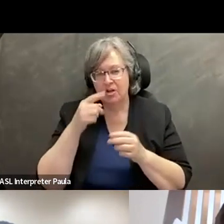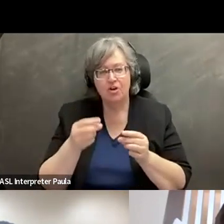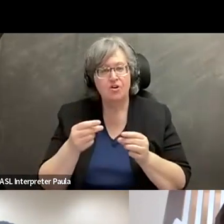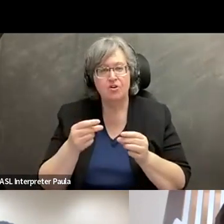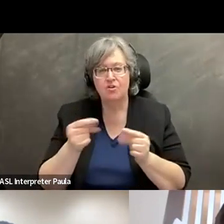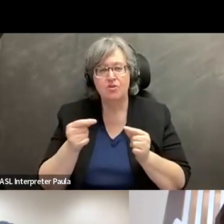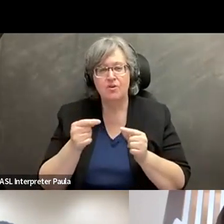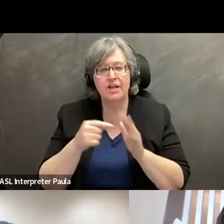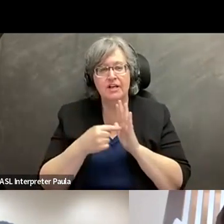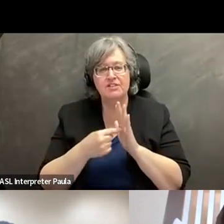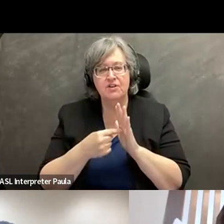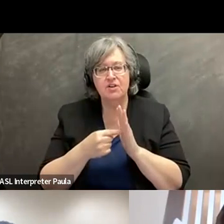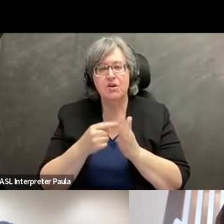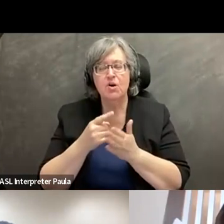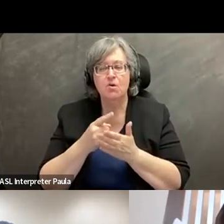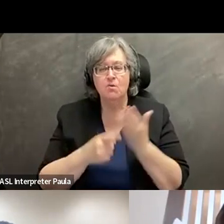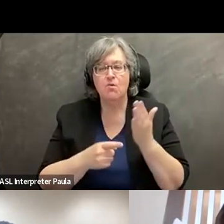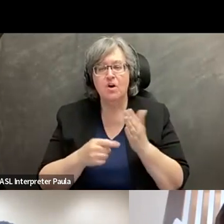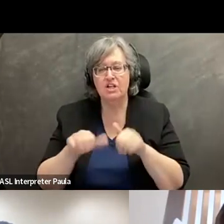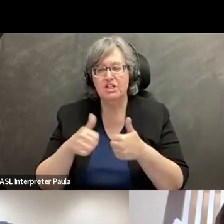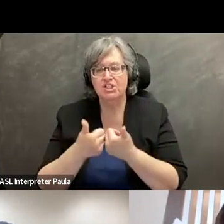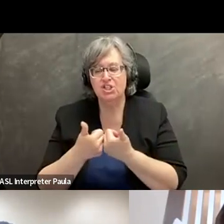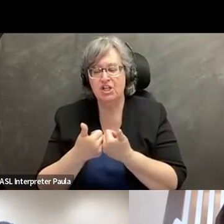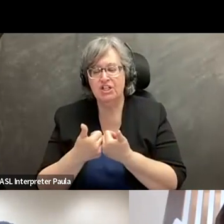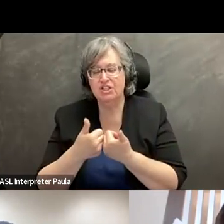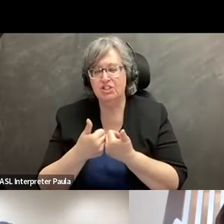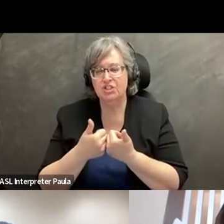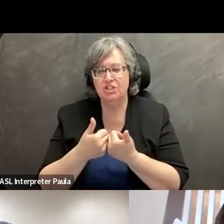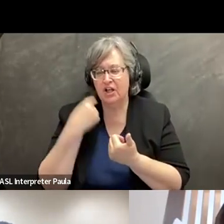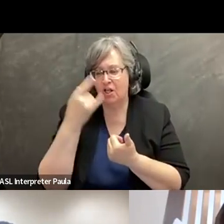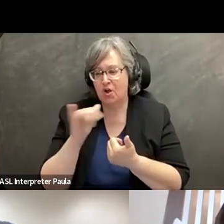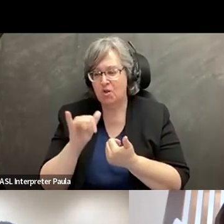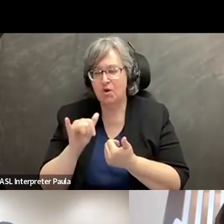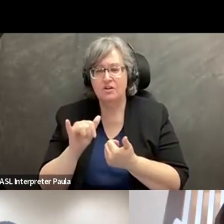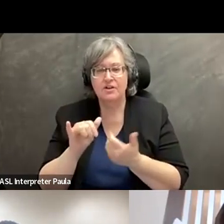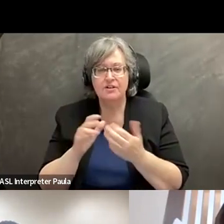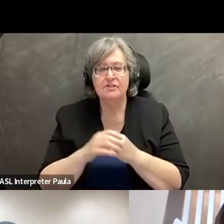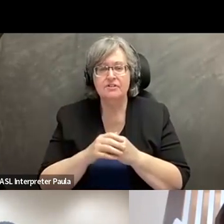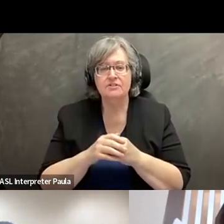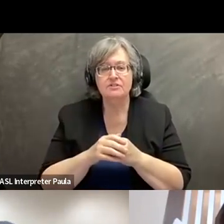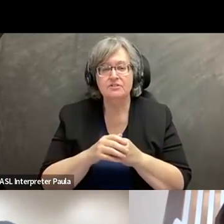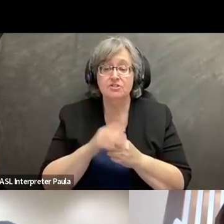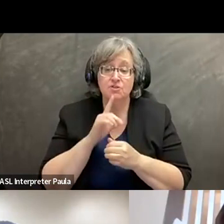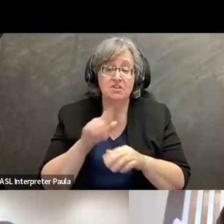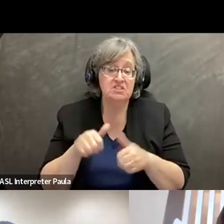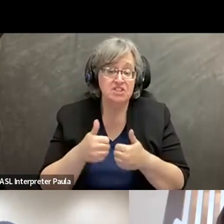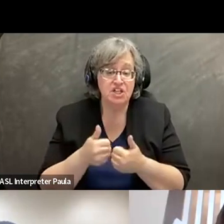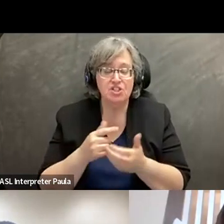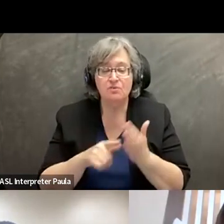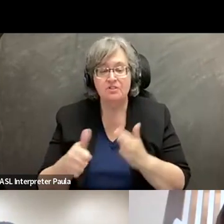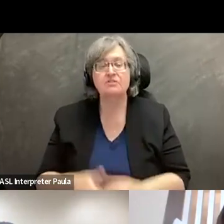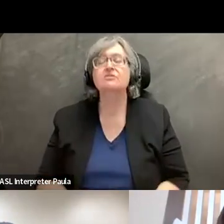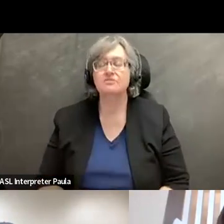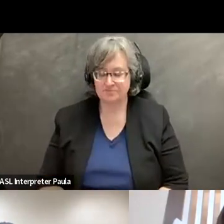if you're able to, of what one of those challenges, you know, looked like, other than just that it was a challenge?